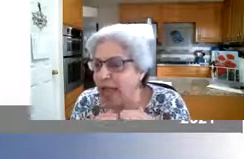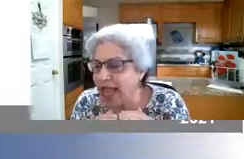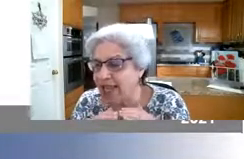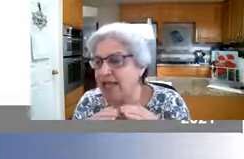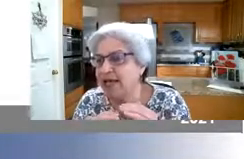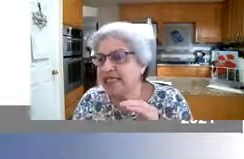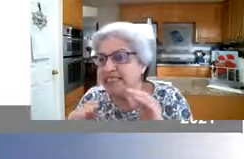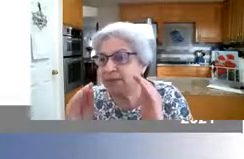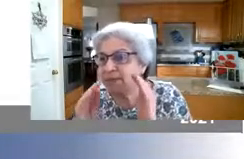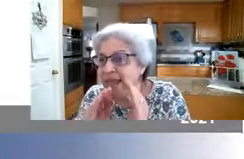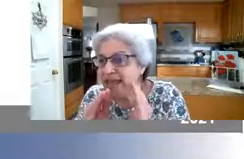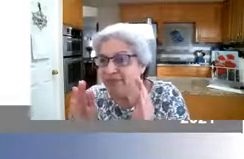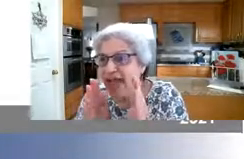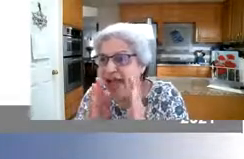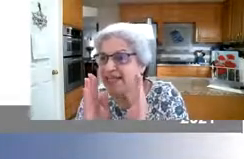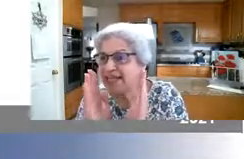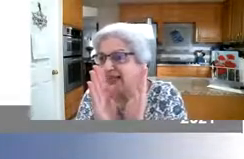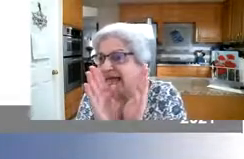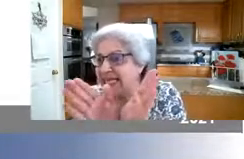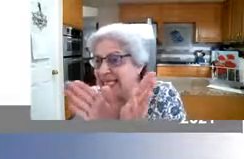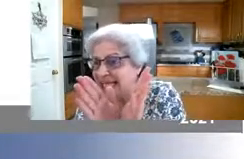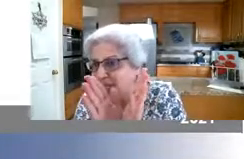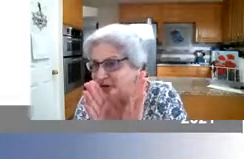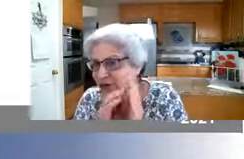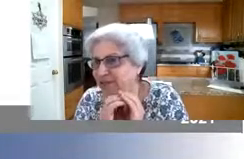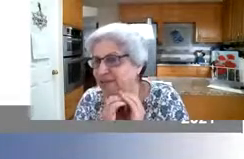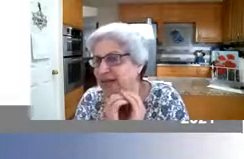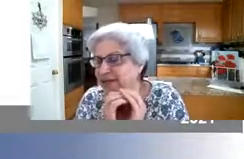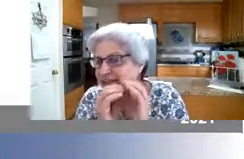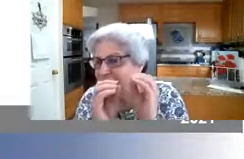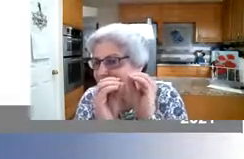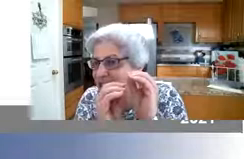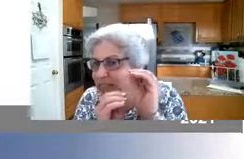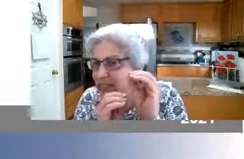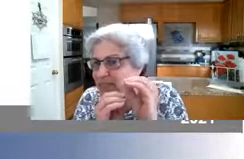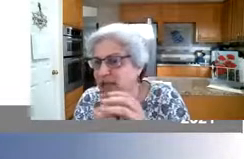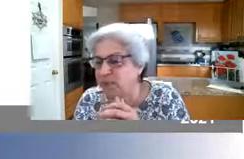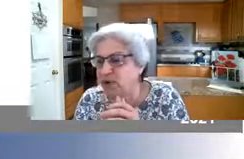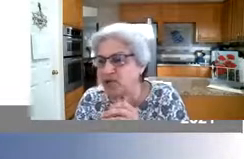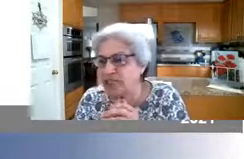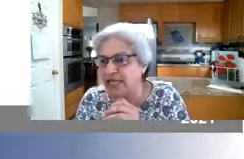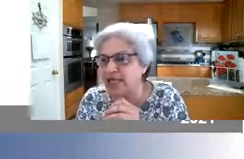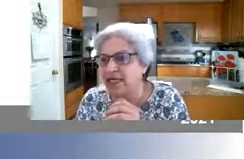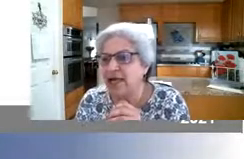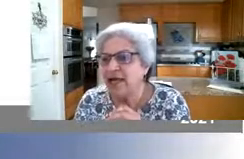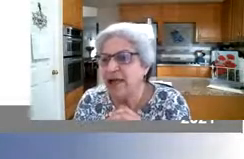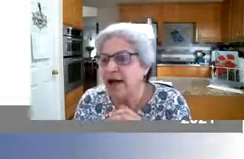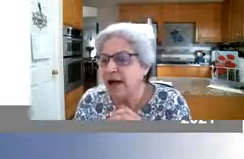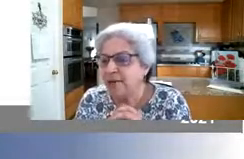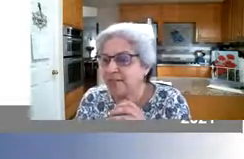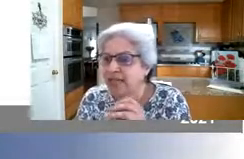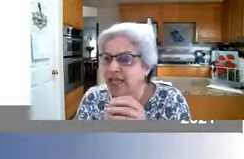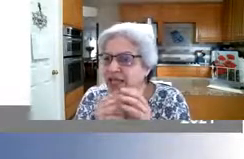particular way to make that landing gear, that little spike protein,